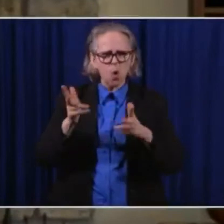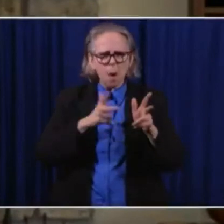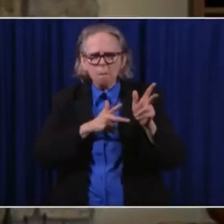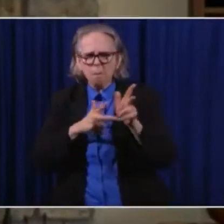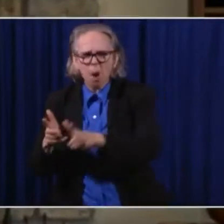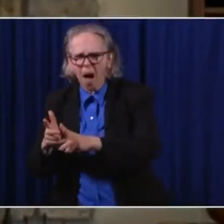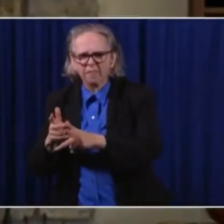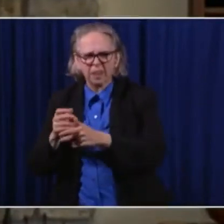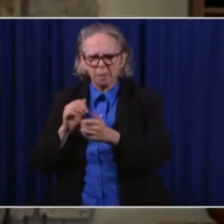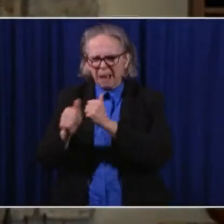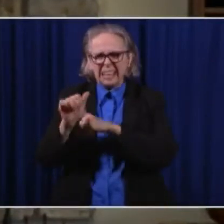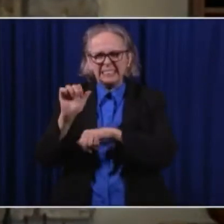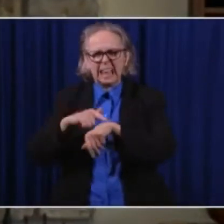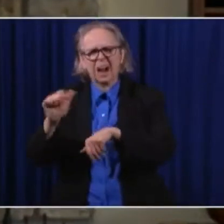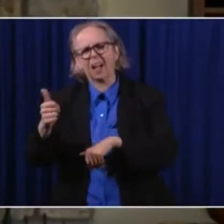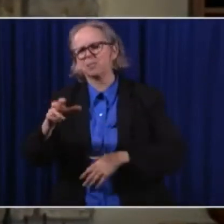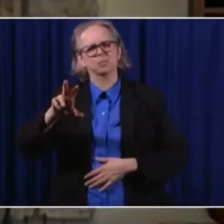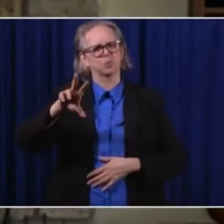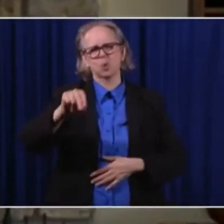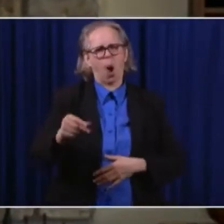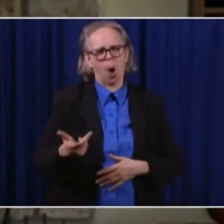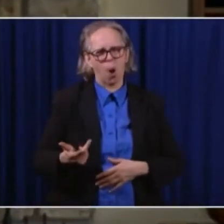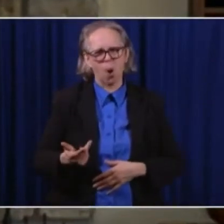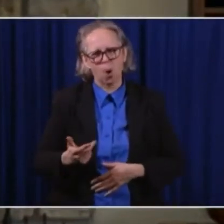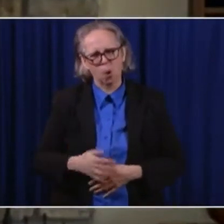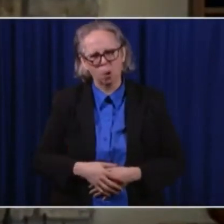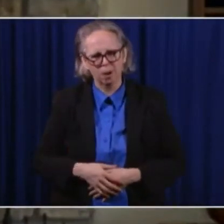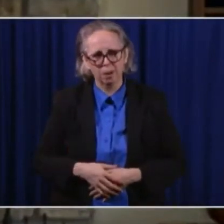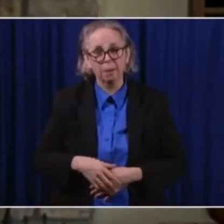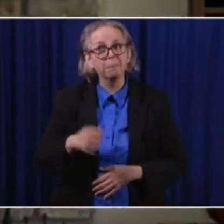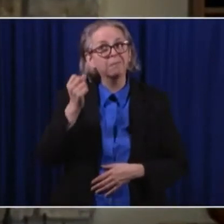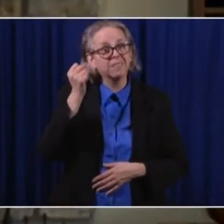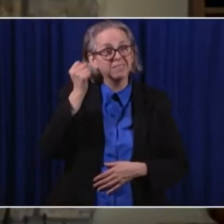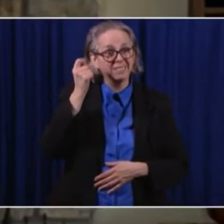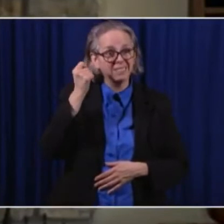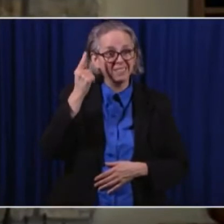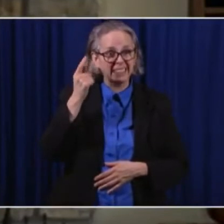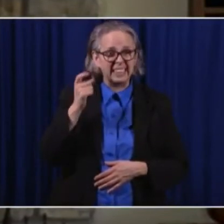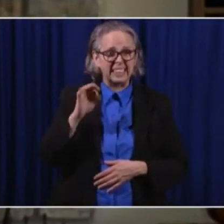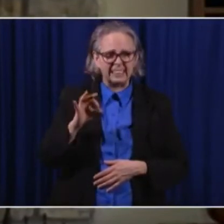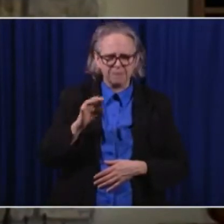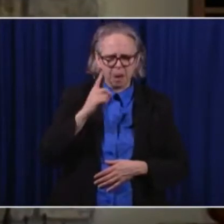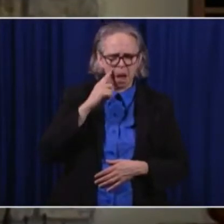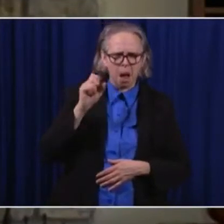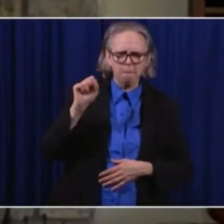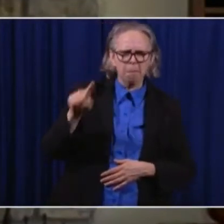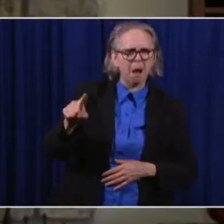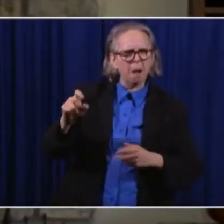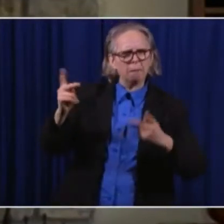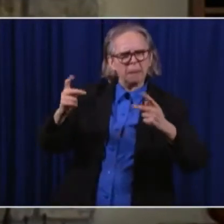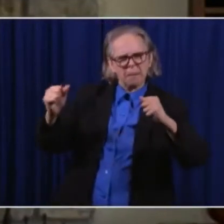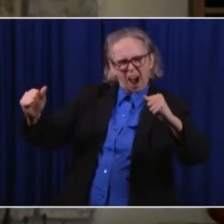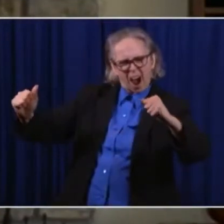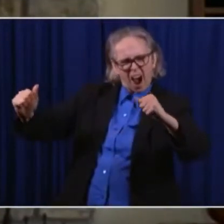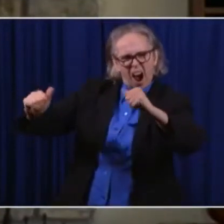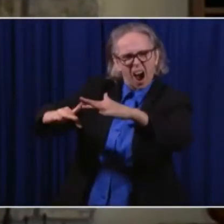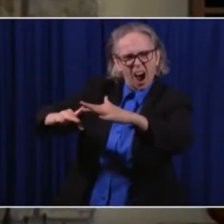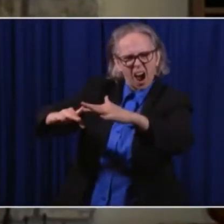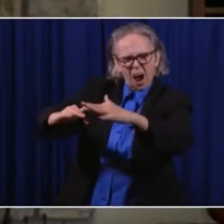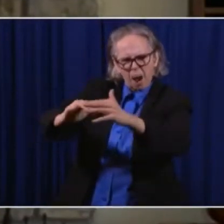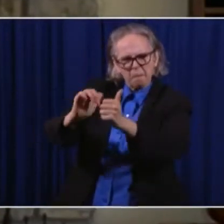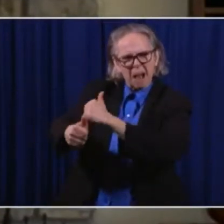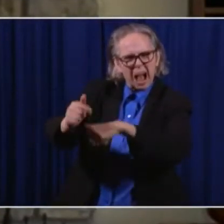o'clock. But if they're seeing something going on, this is a way